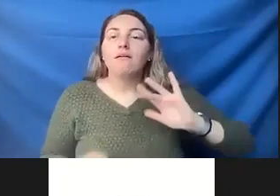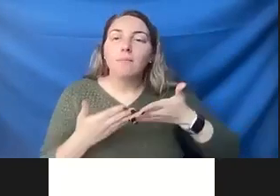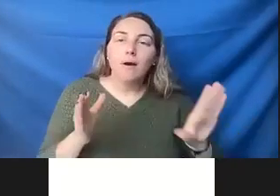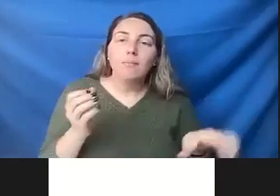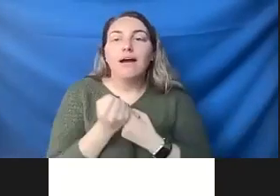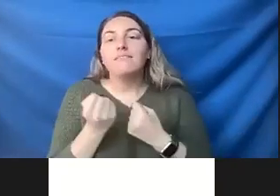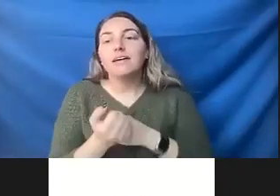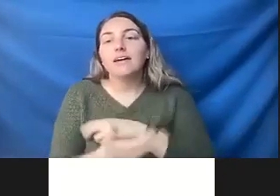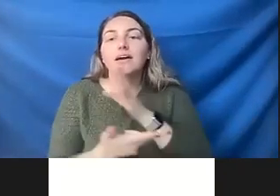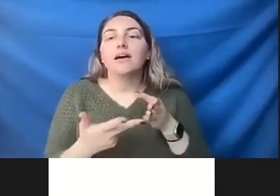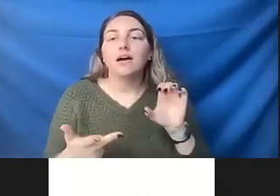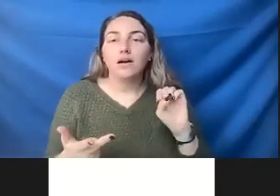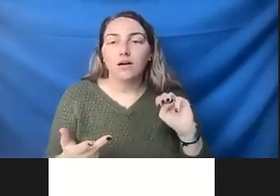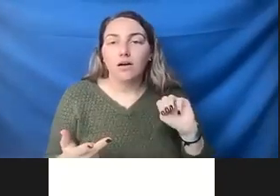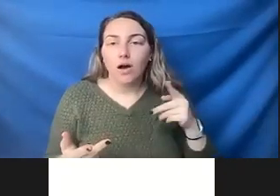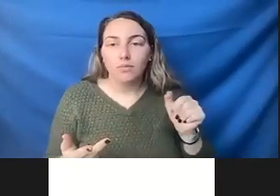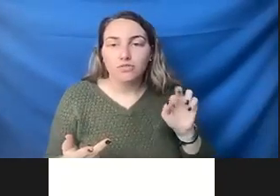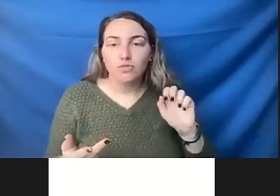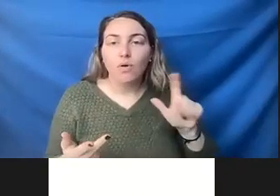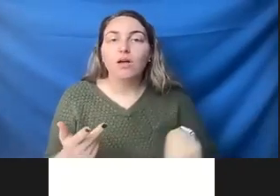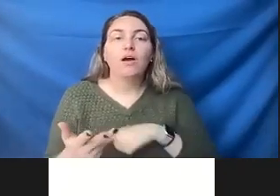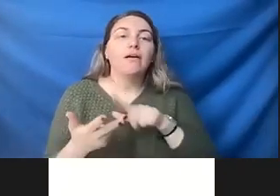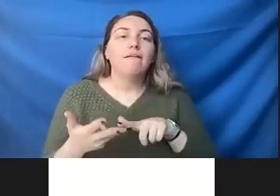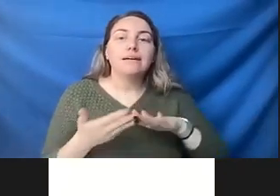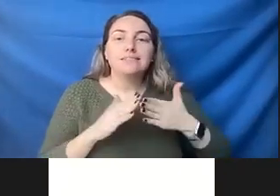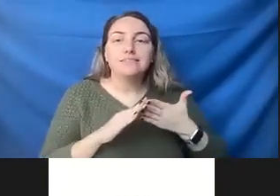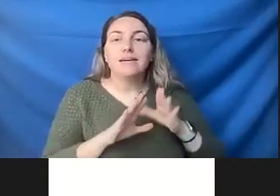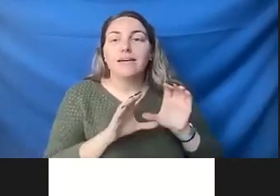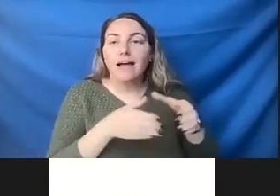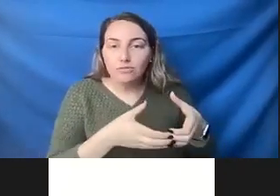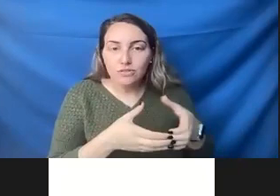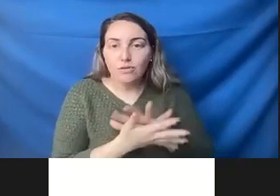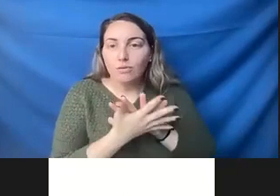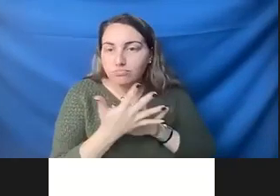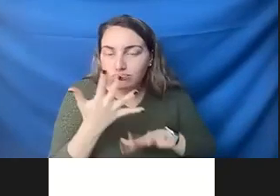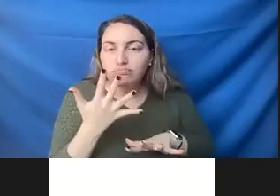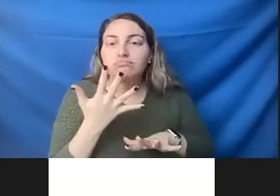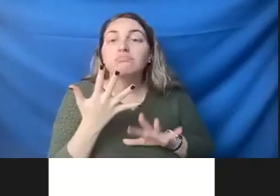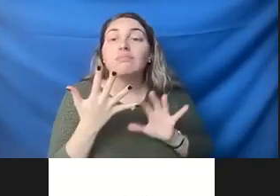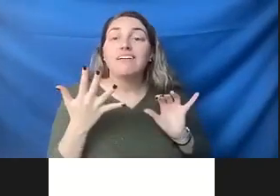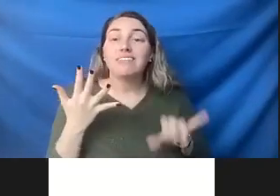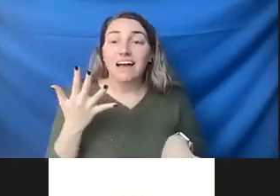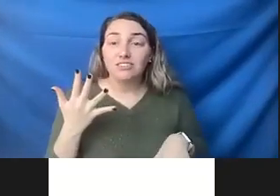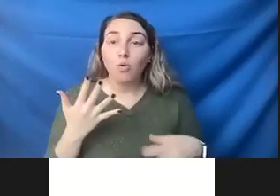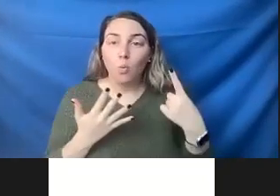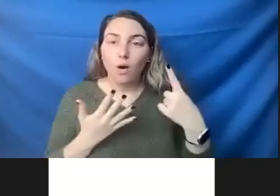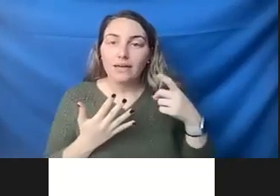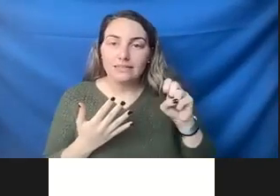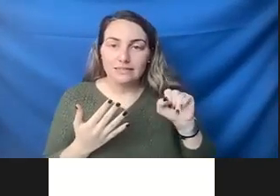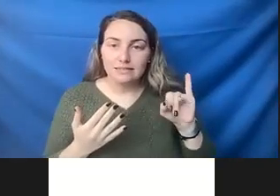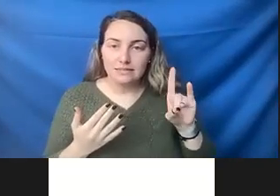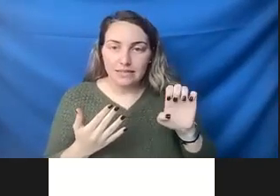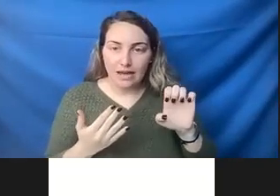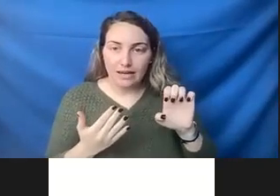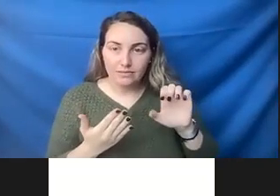council has multiple choices. And then that is the first, that is one side of